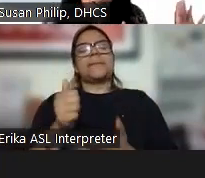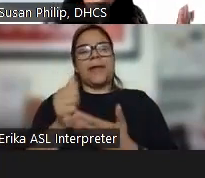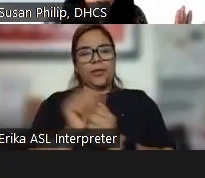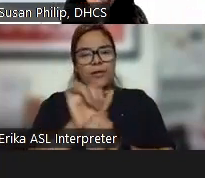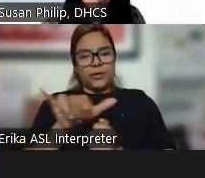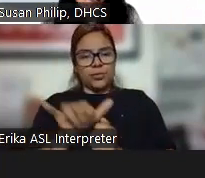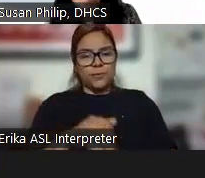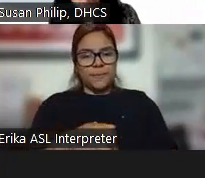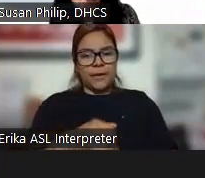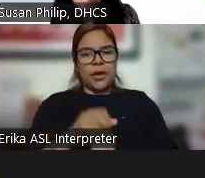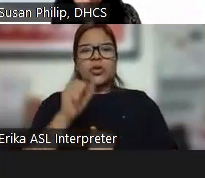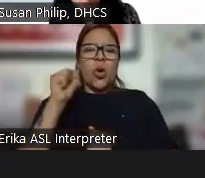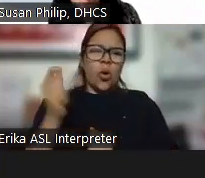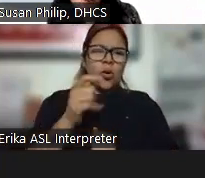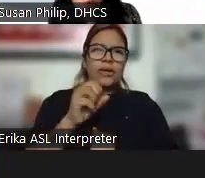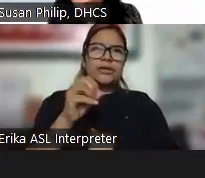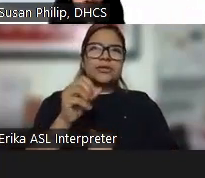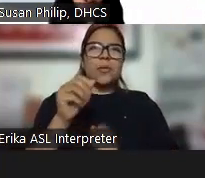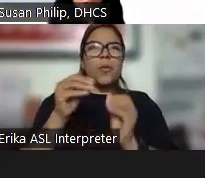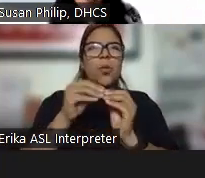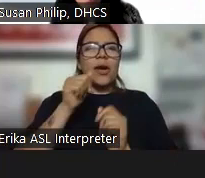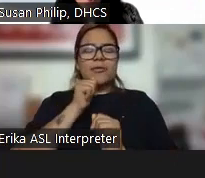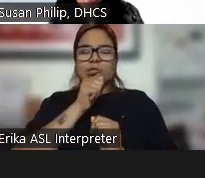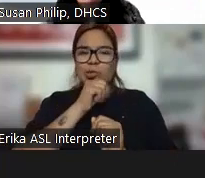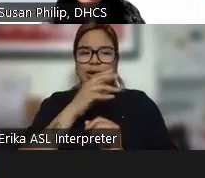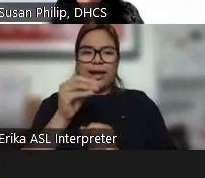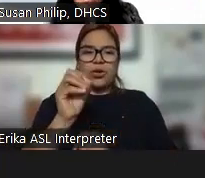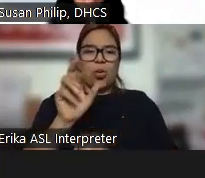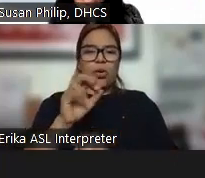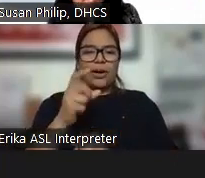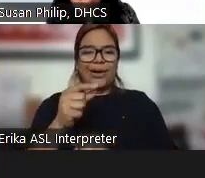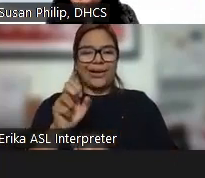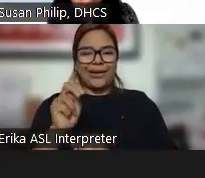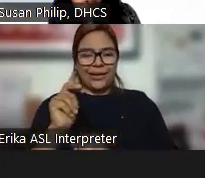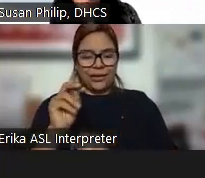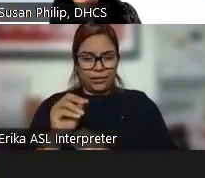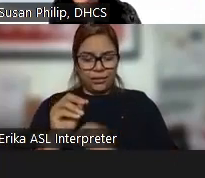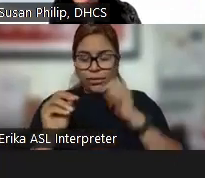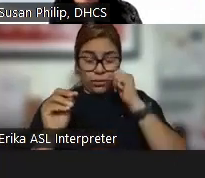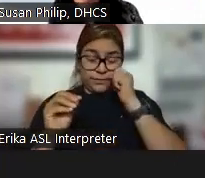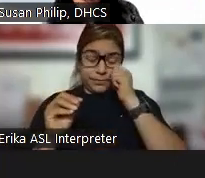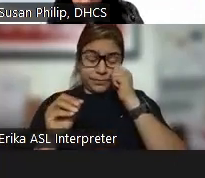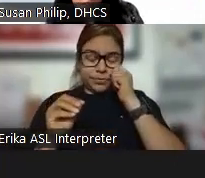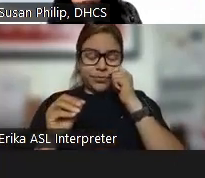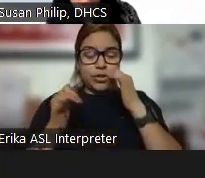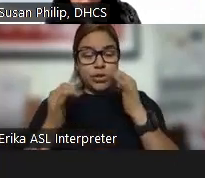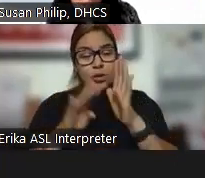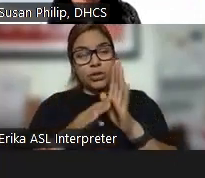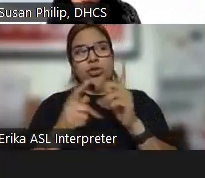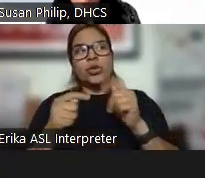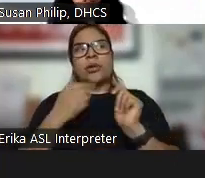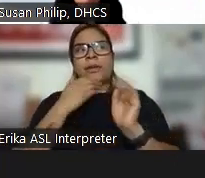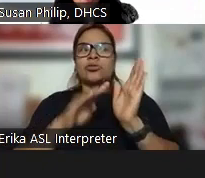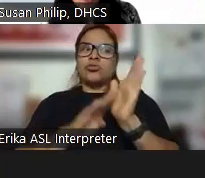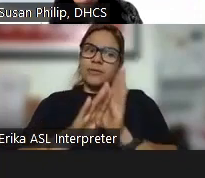that's Oregon and Arizona. So we are currently working on developing a proposal to submit to